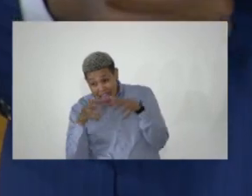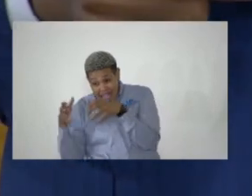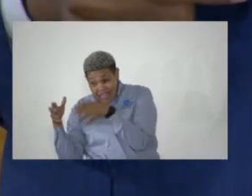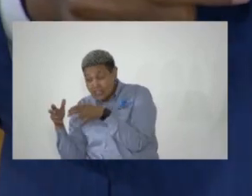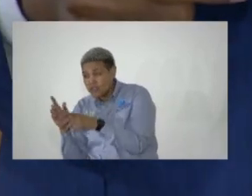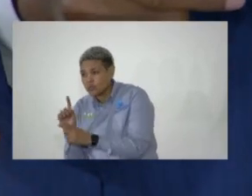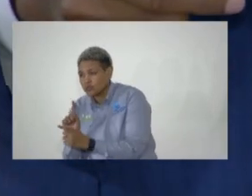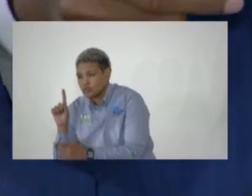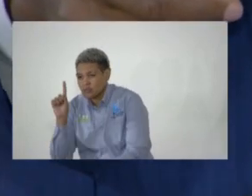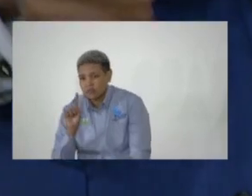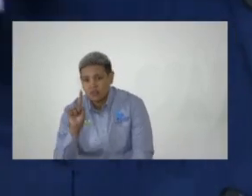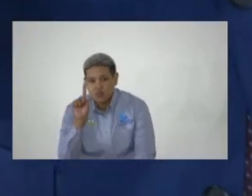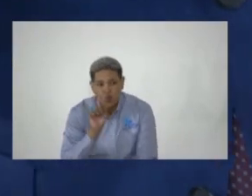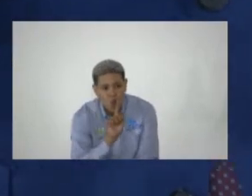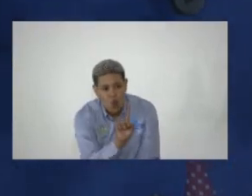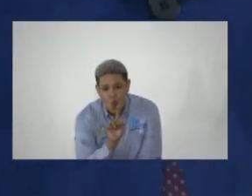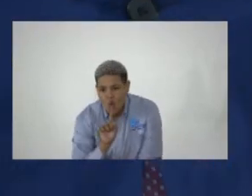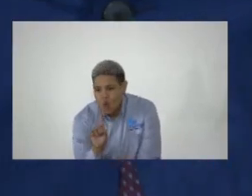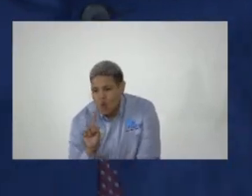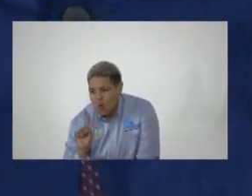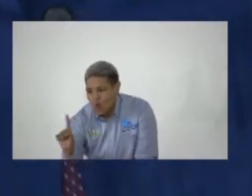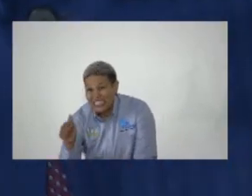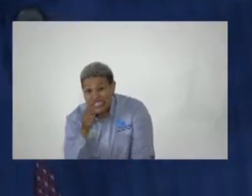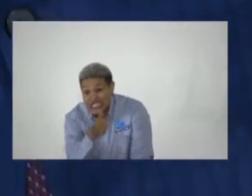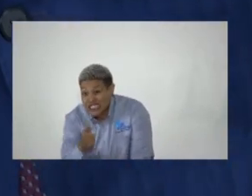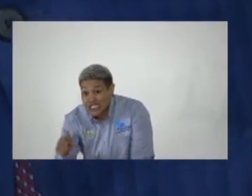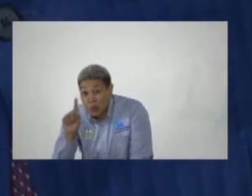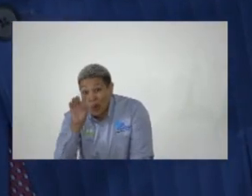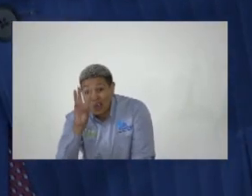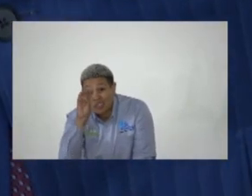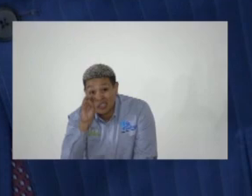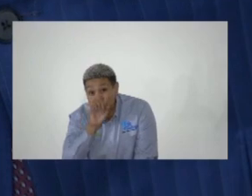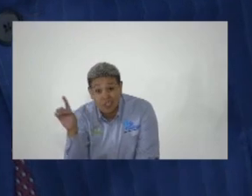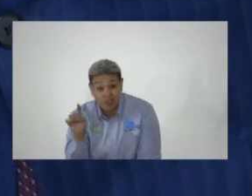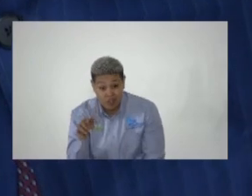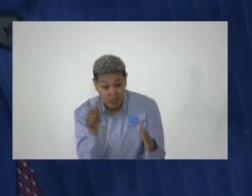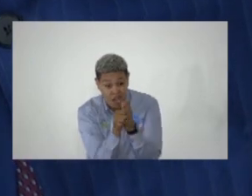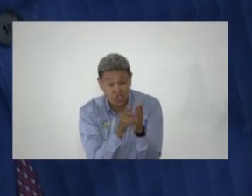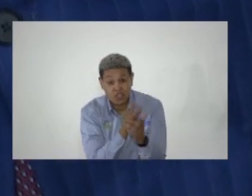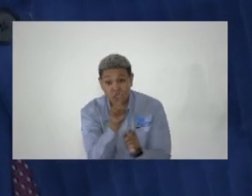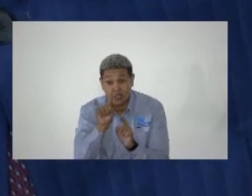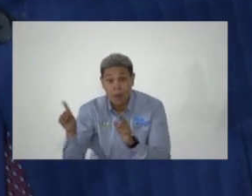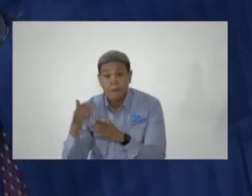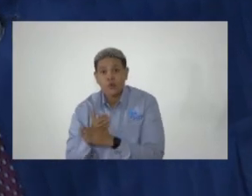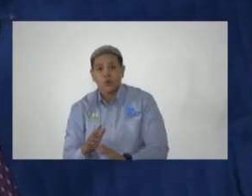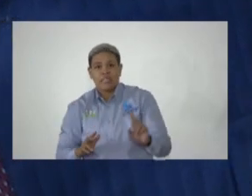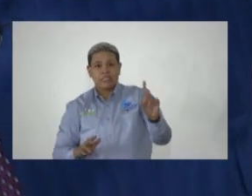with between December and March.